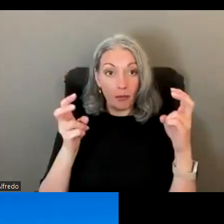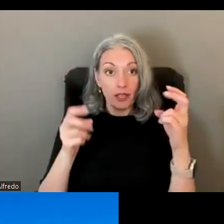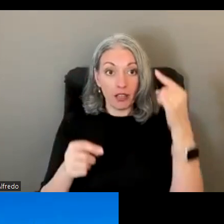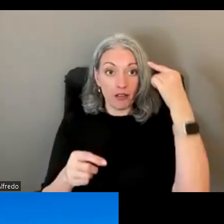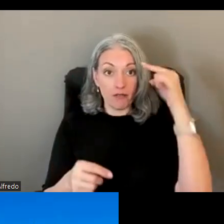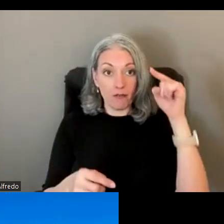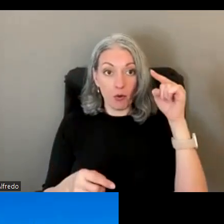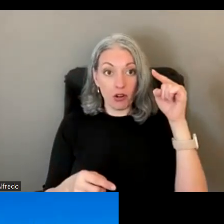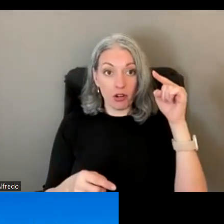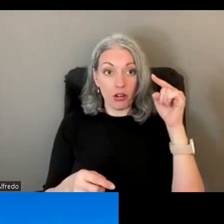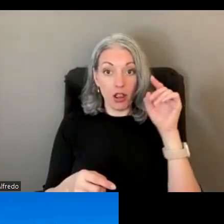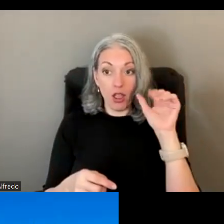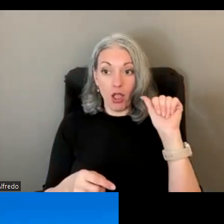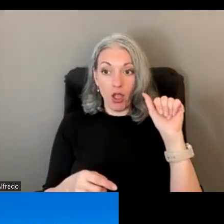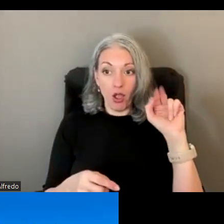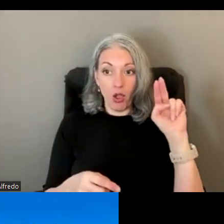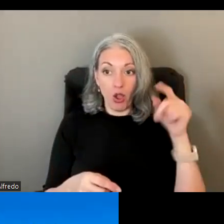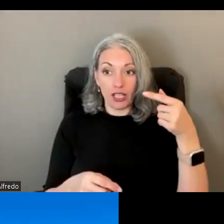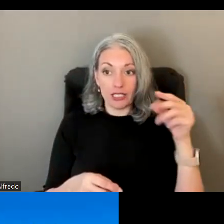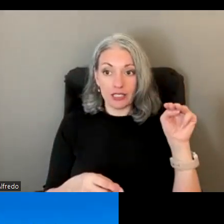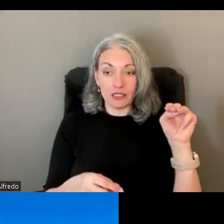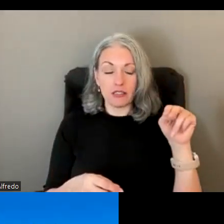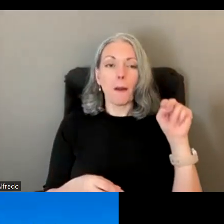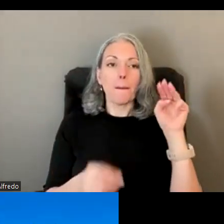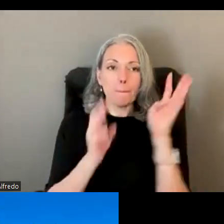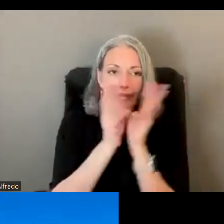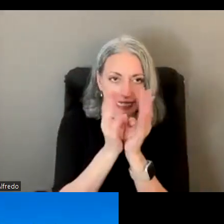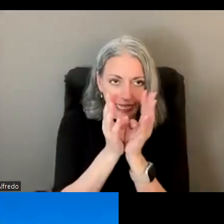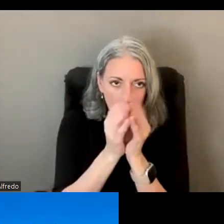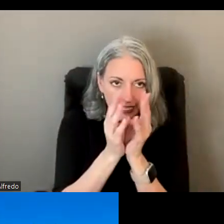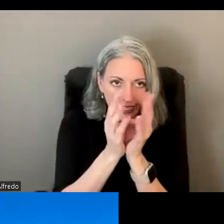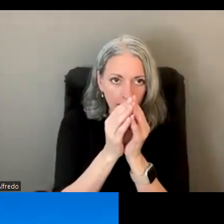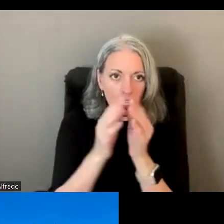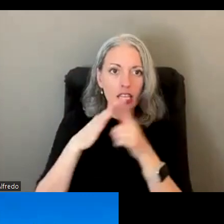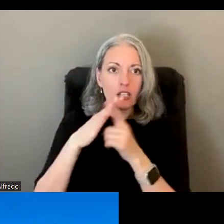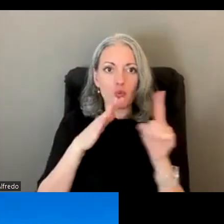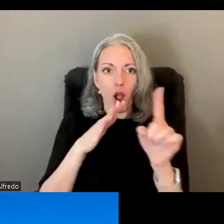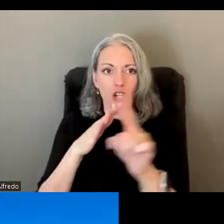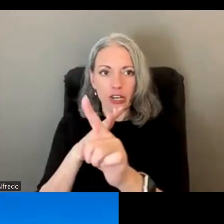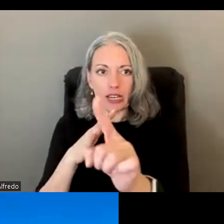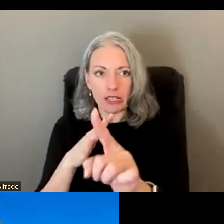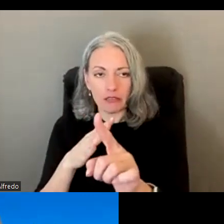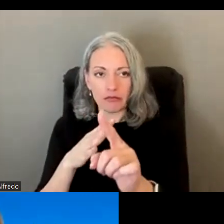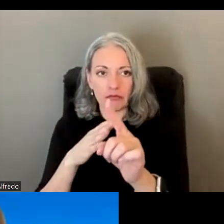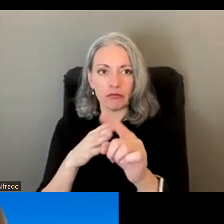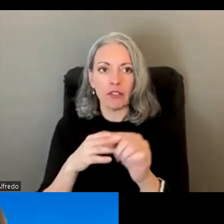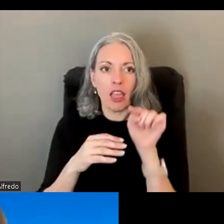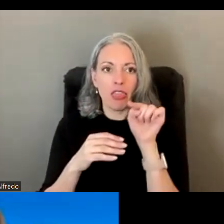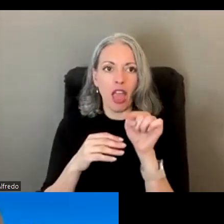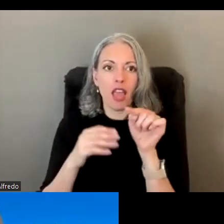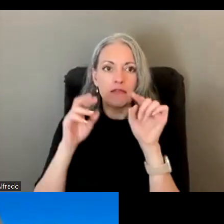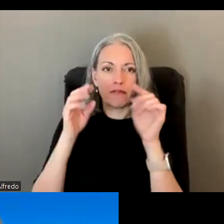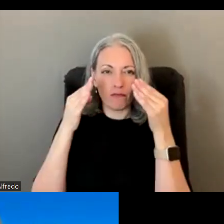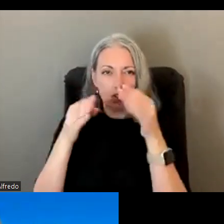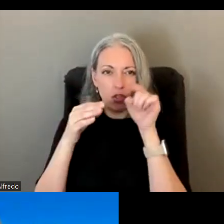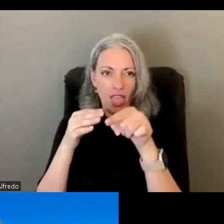be wandering, which is a topic that we've had as a potential agenda item for probably about a year now.